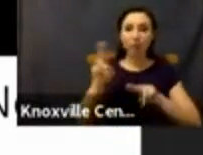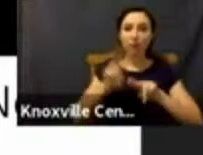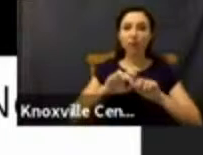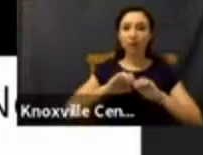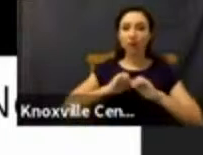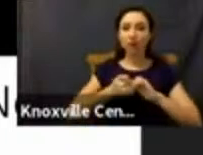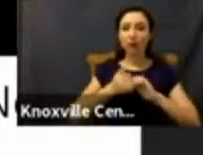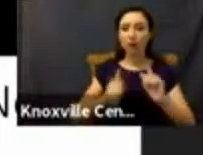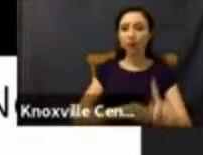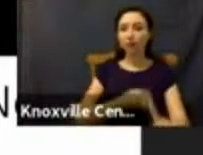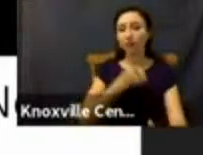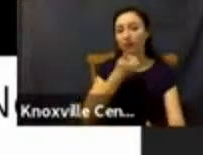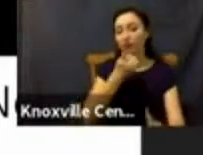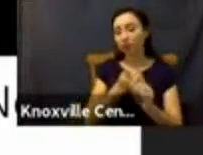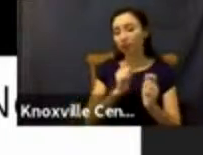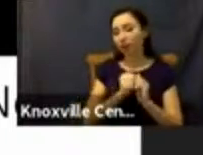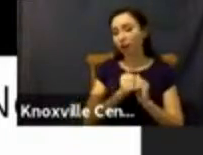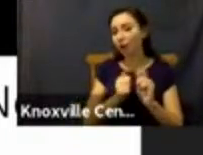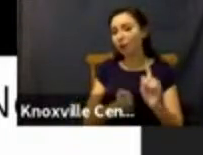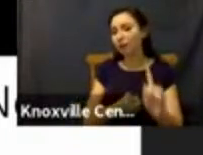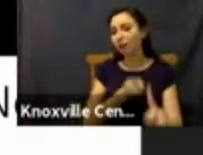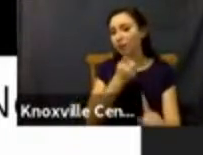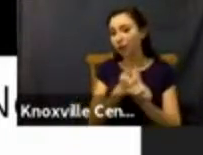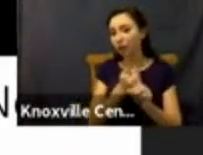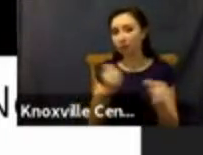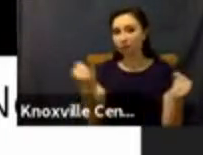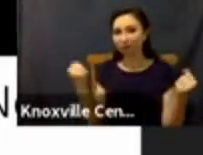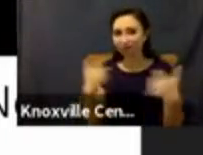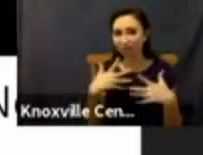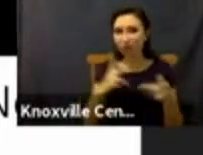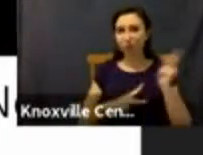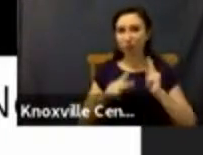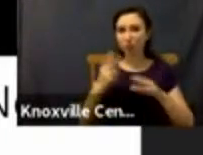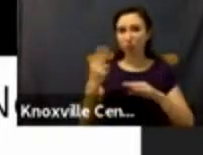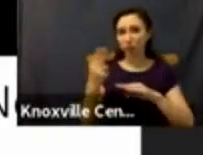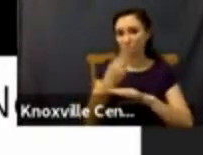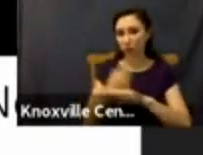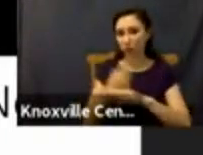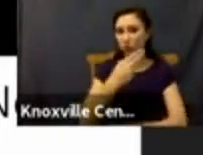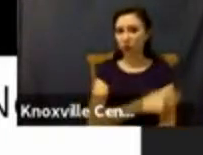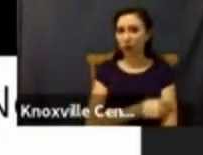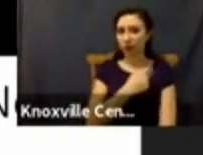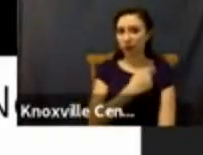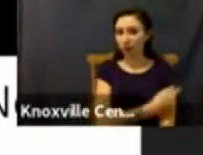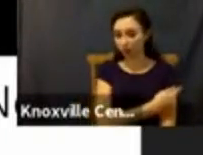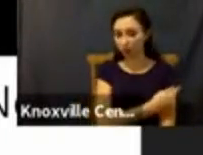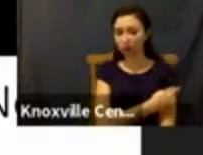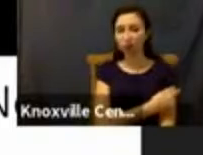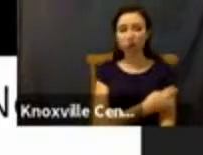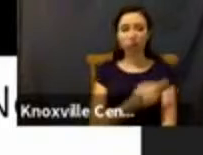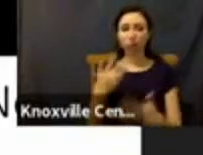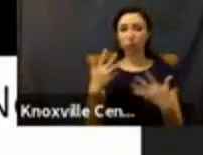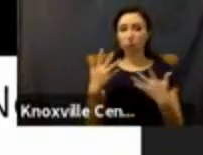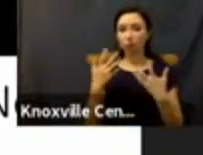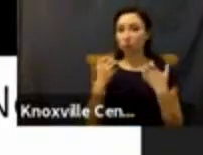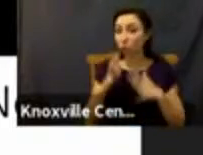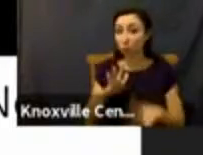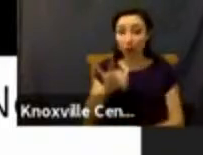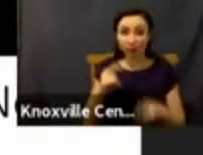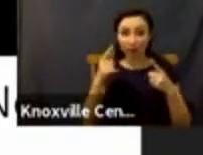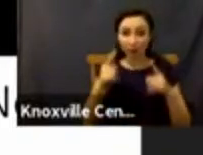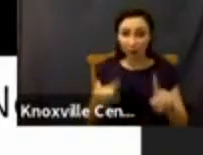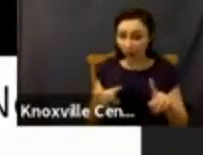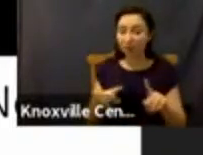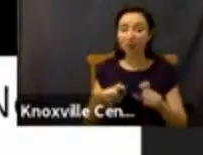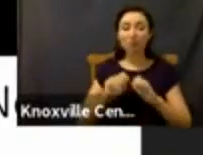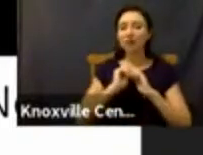impact the fear of people from utilizing hospitals? And what, you know, we don't want that to happen, but